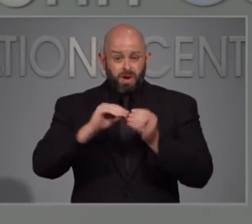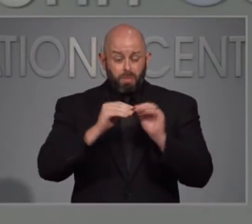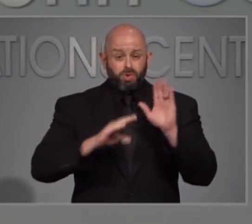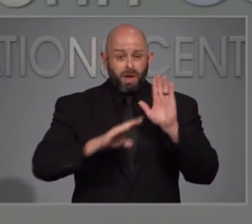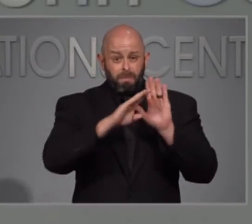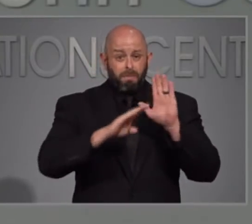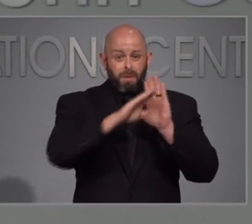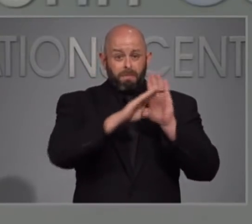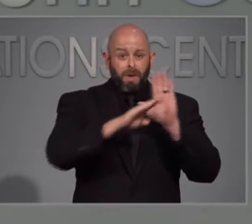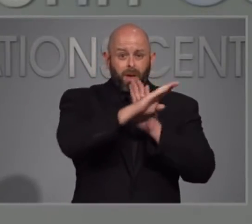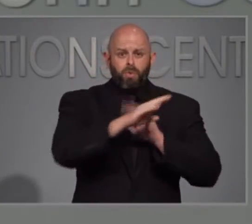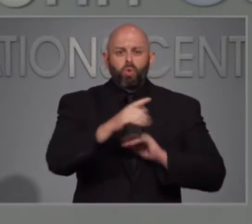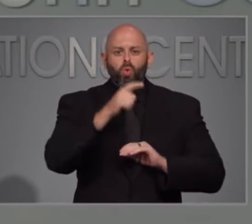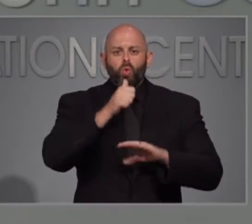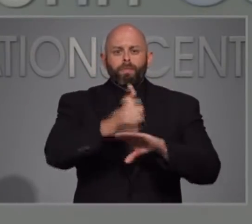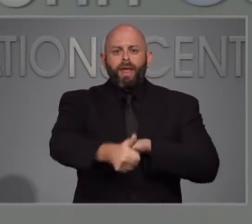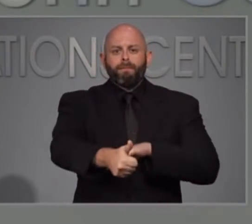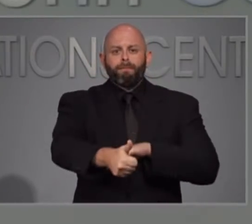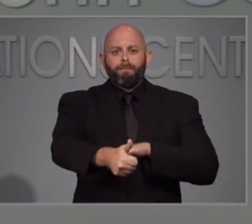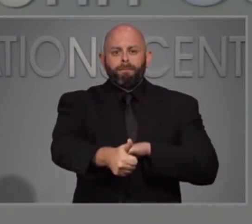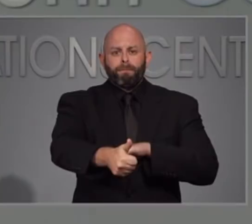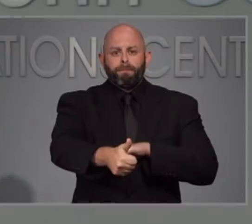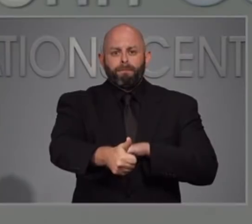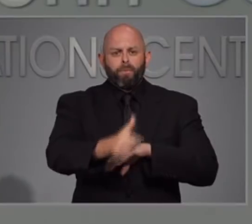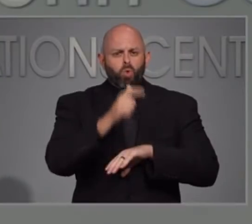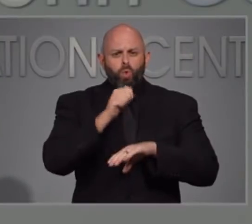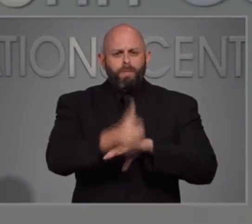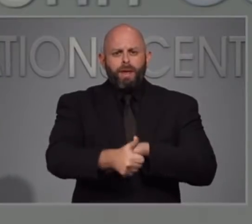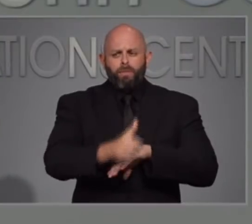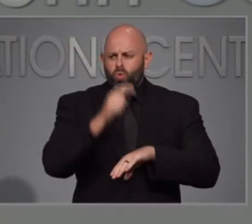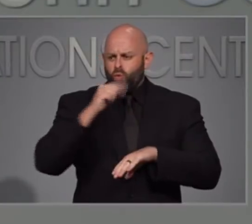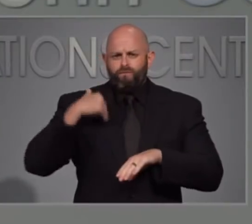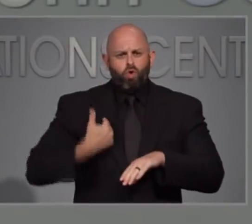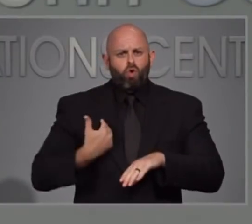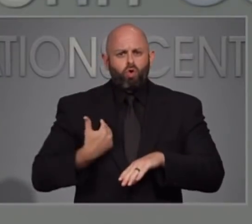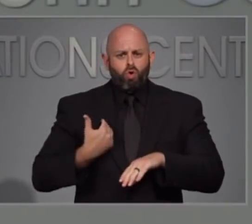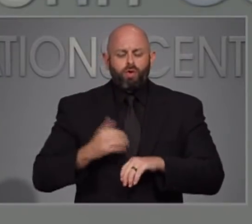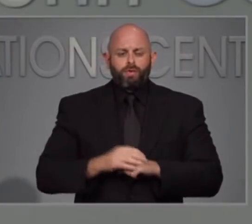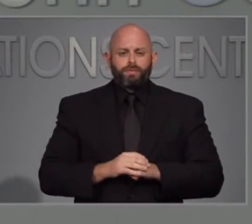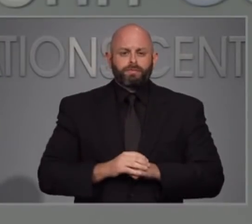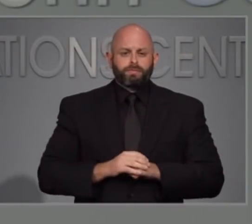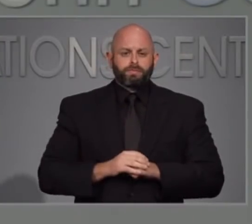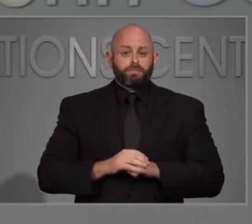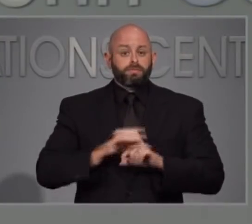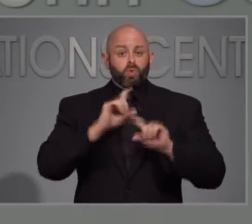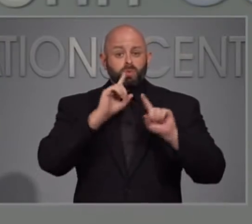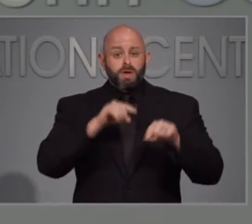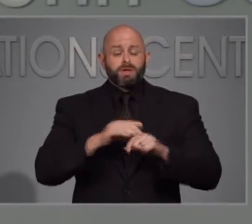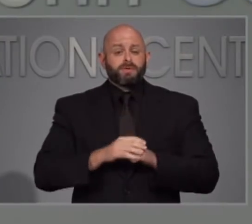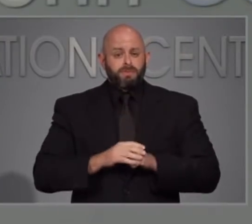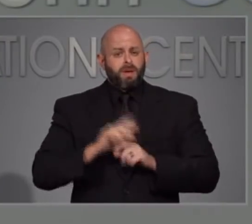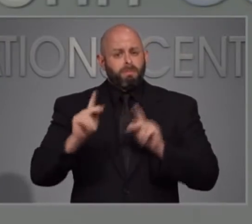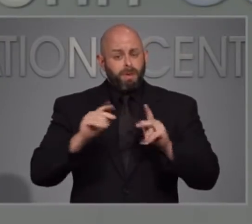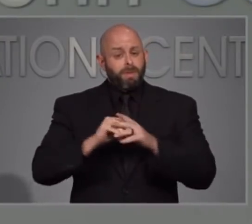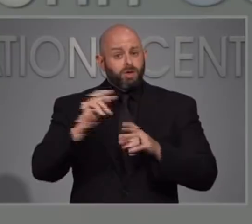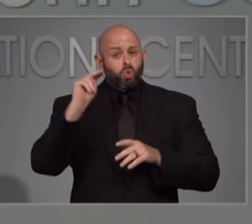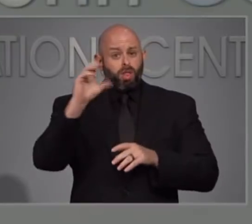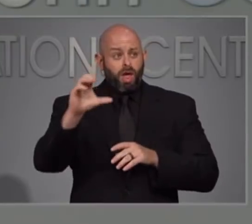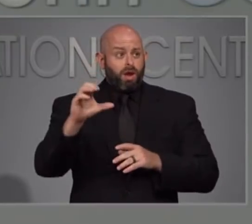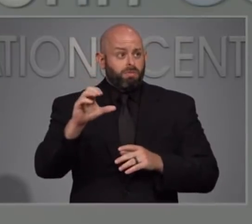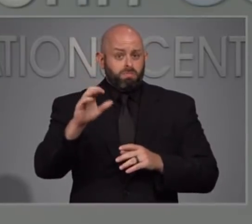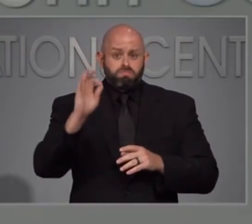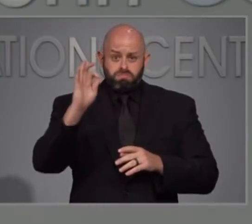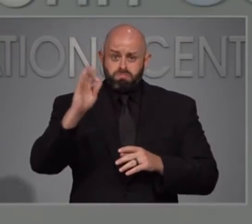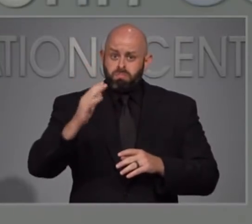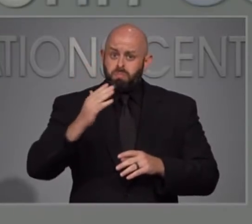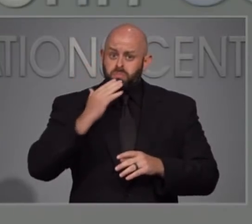Well, I think North Carolinians overall have done well. And in fact, we have avoided a surge